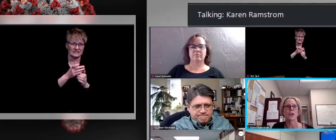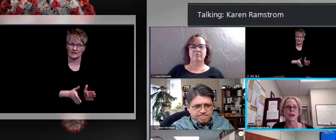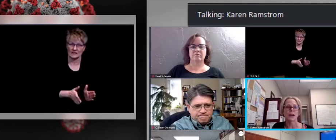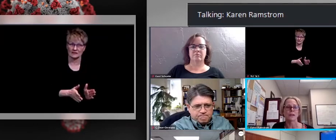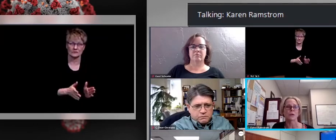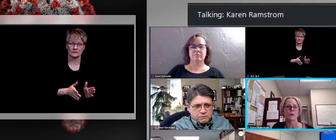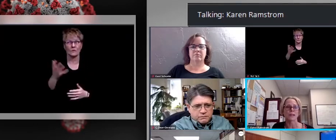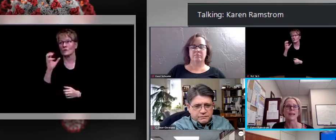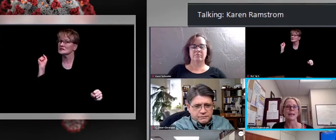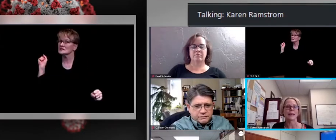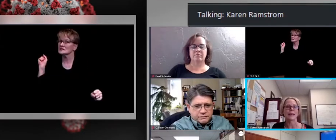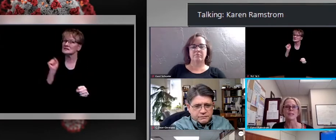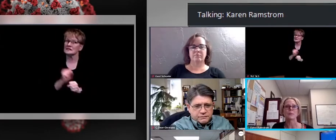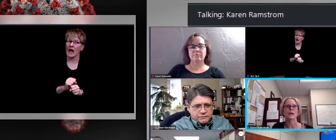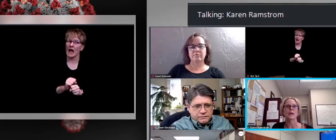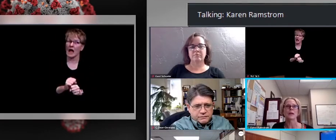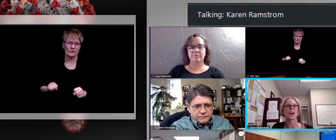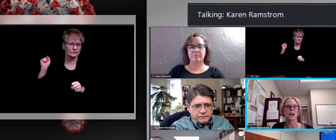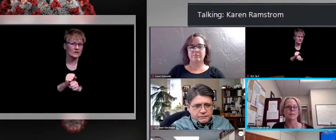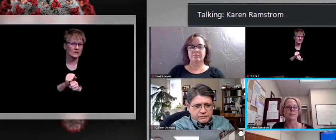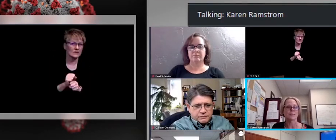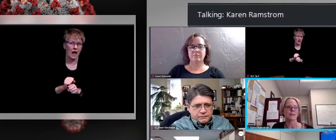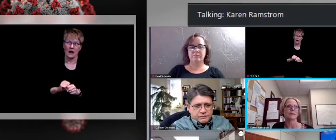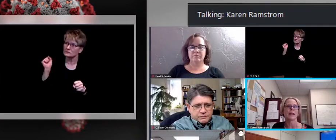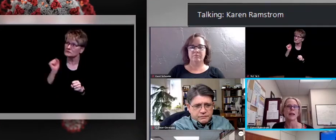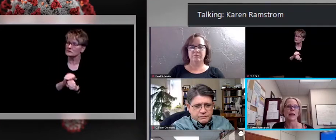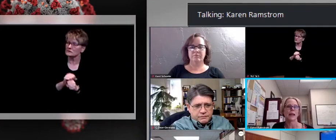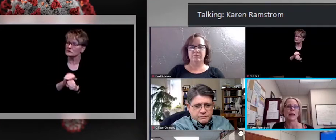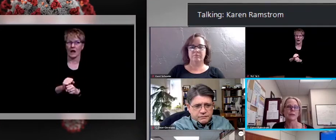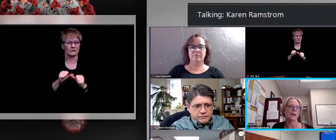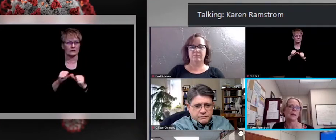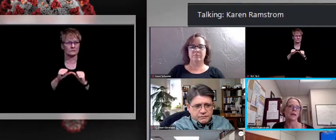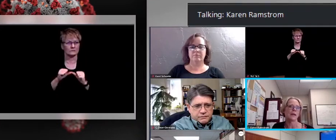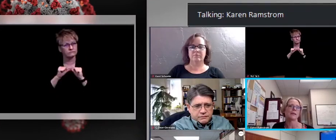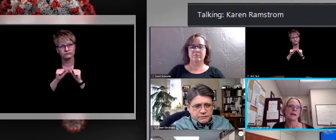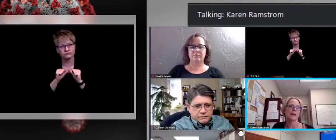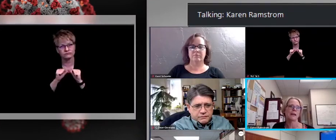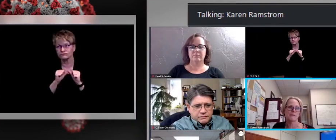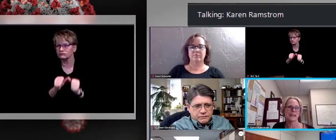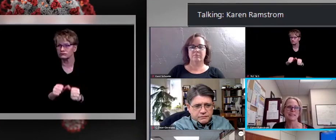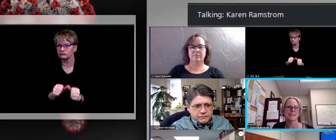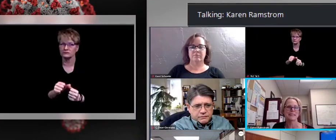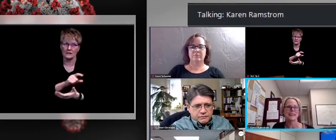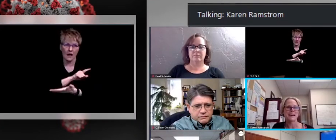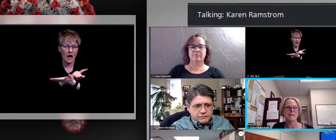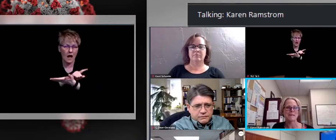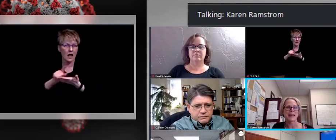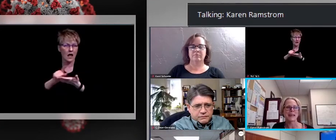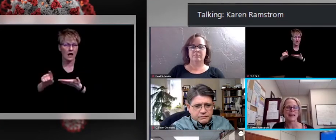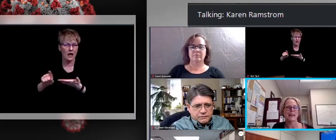a lot of work, and it's been constant every week, every weekend.